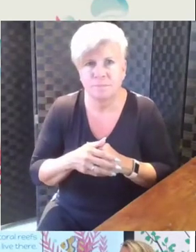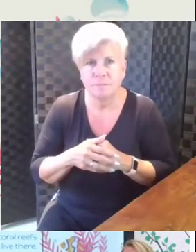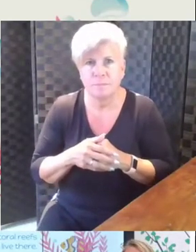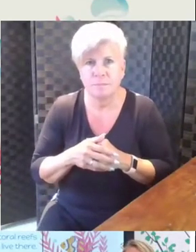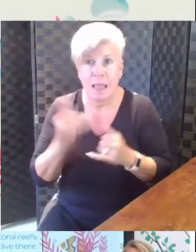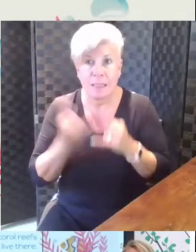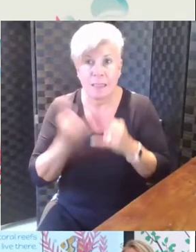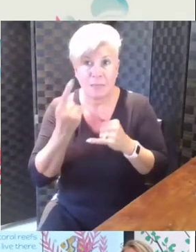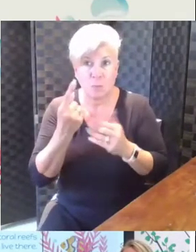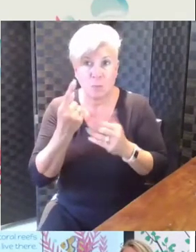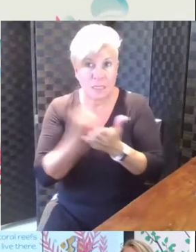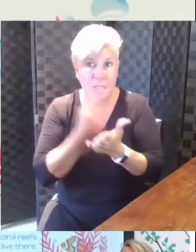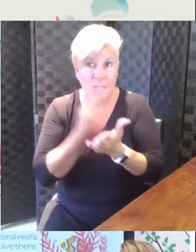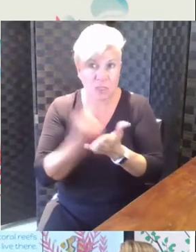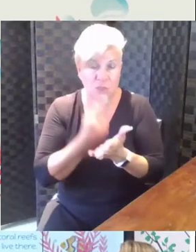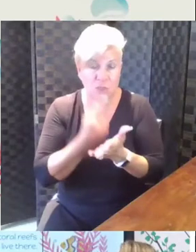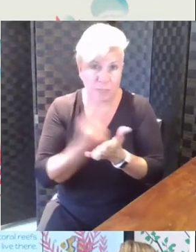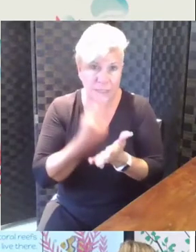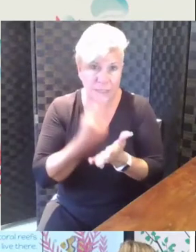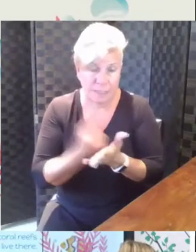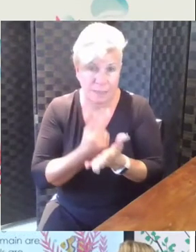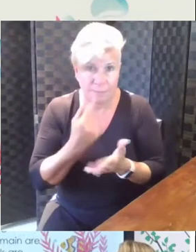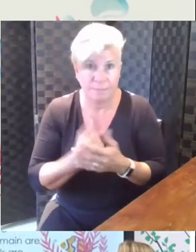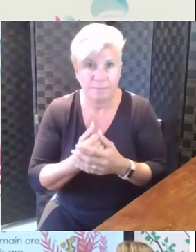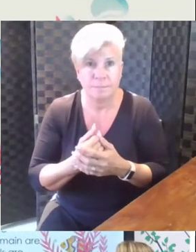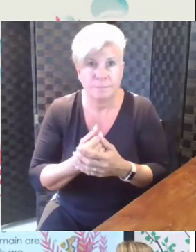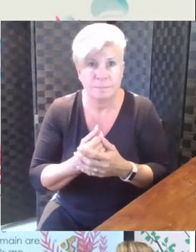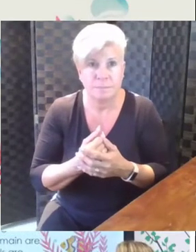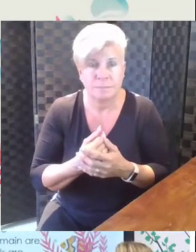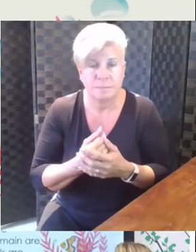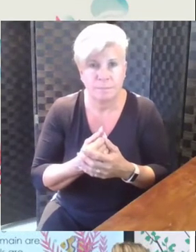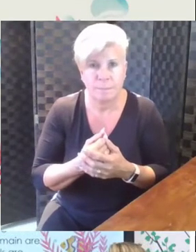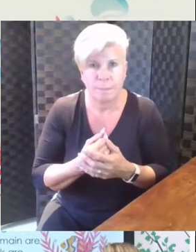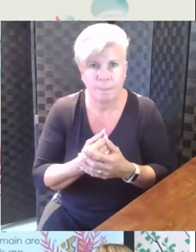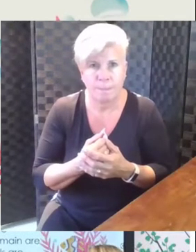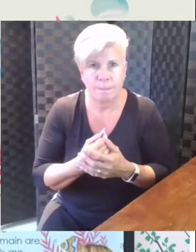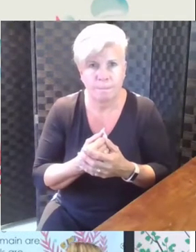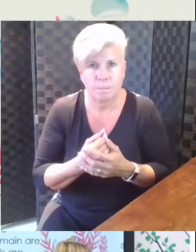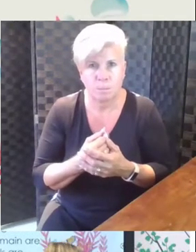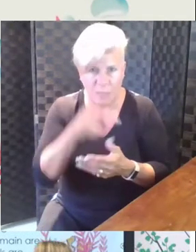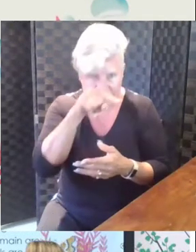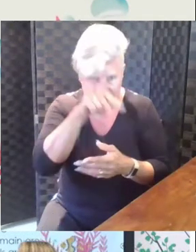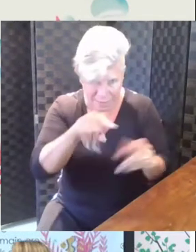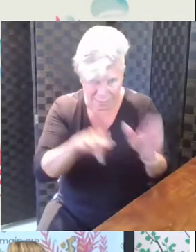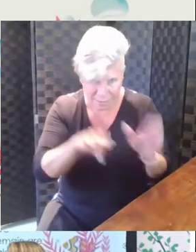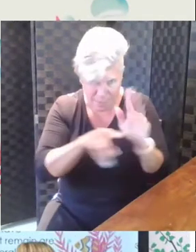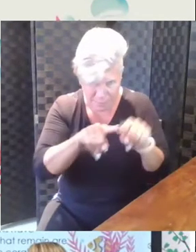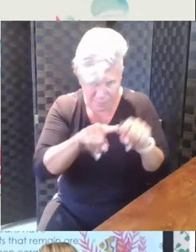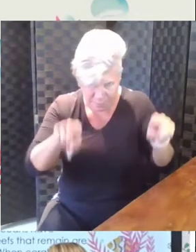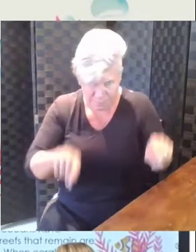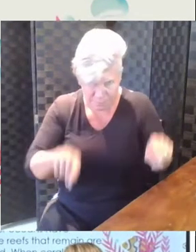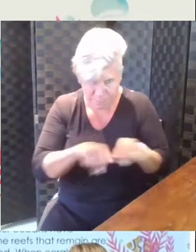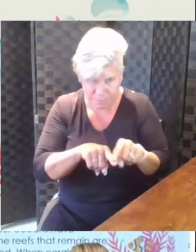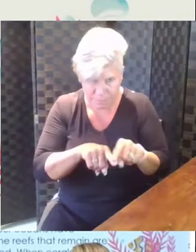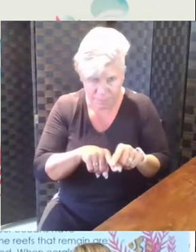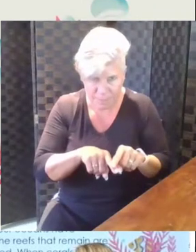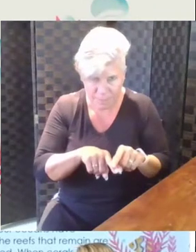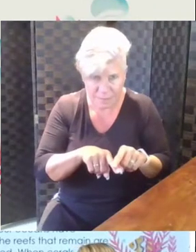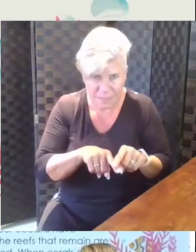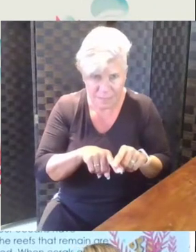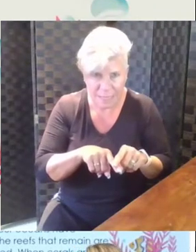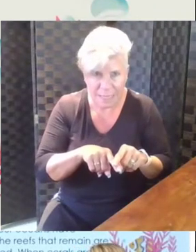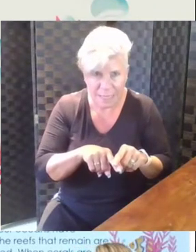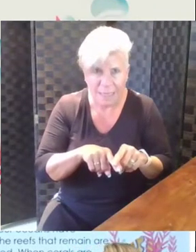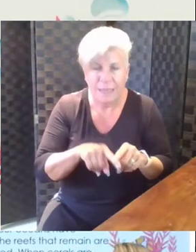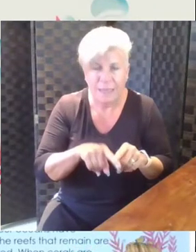The last one that I noticed was a glossary. So I'm going to come back down here at the bottom of my page, and I